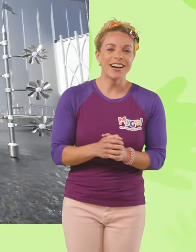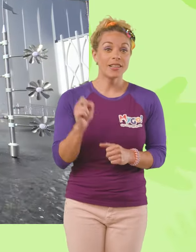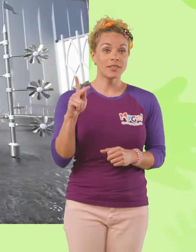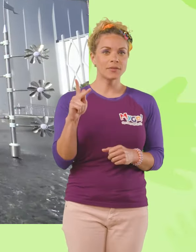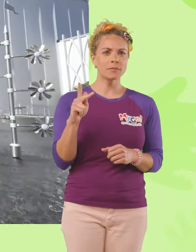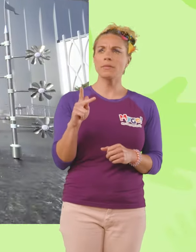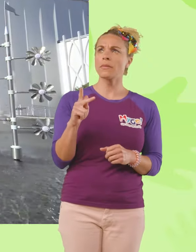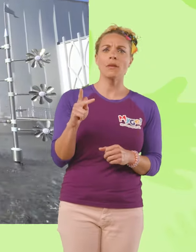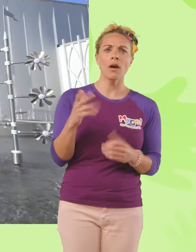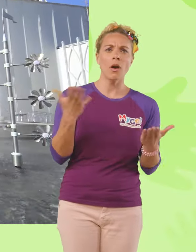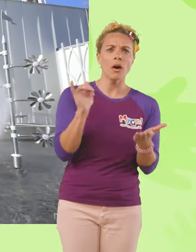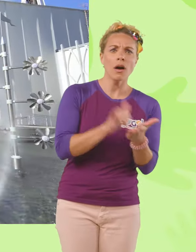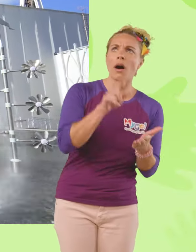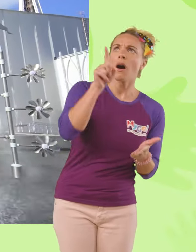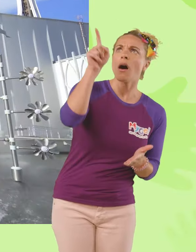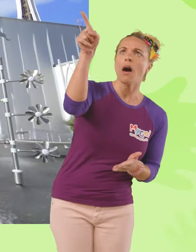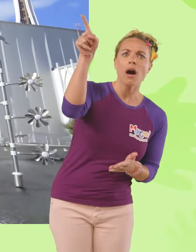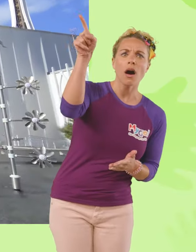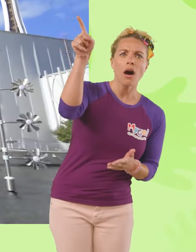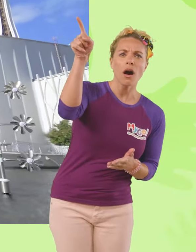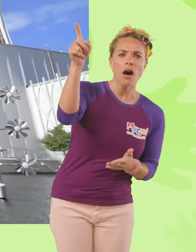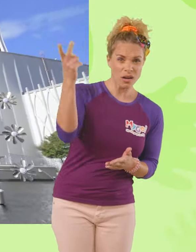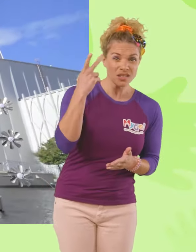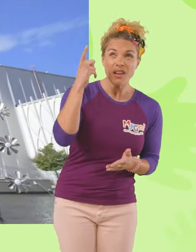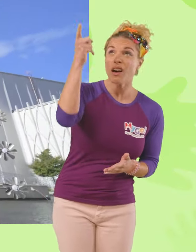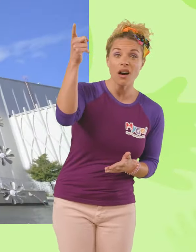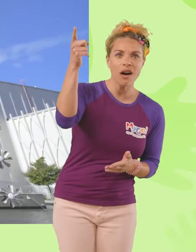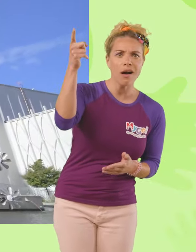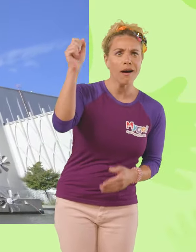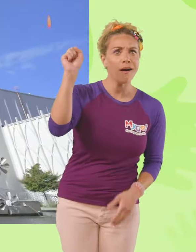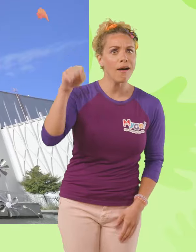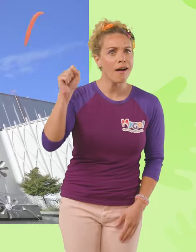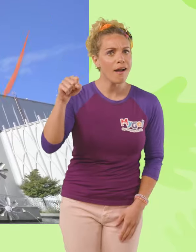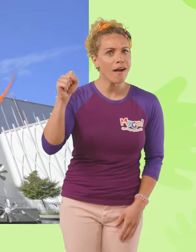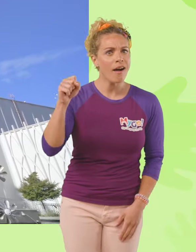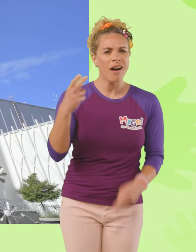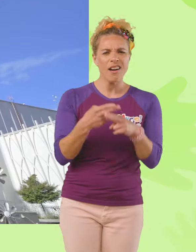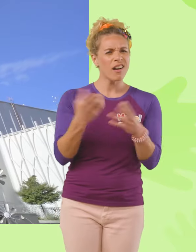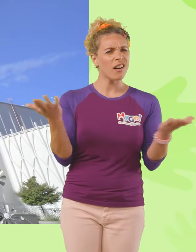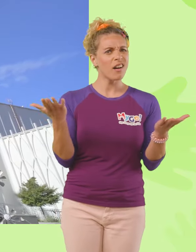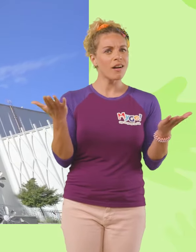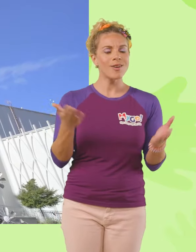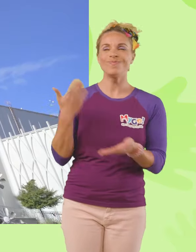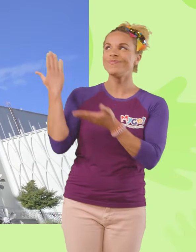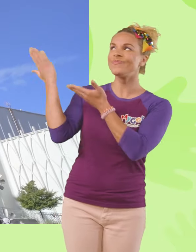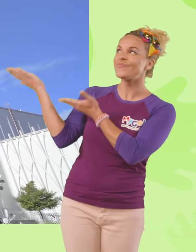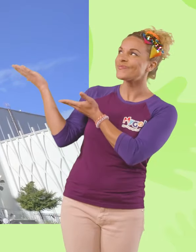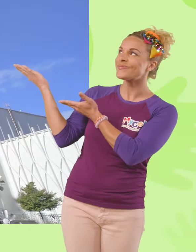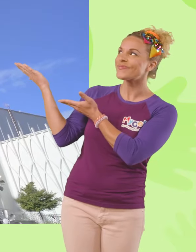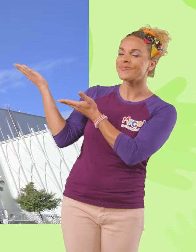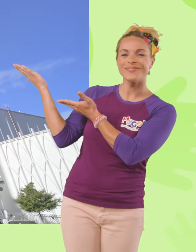Okay, whoa, what's that way up there? Do you see that? Yeah, that's the